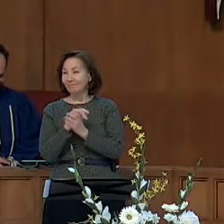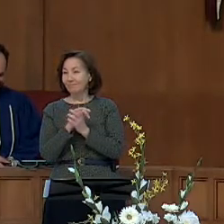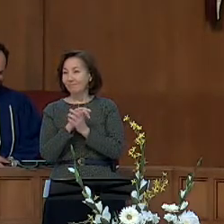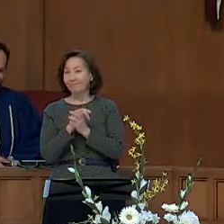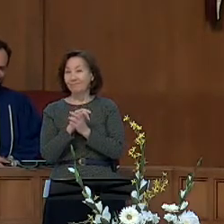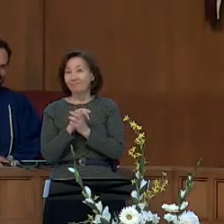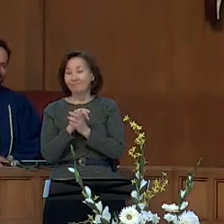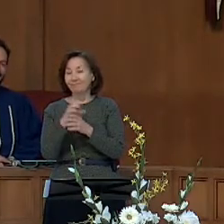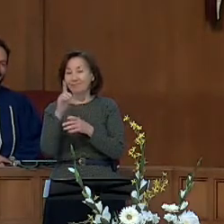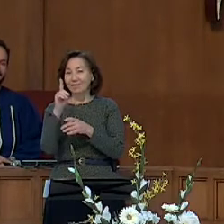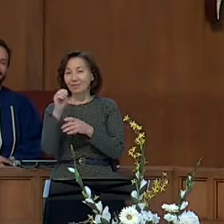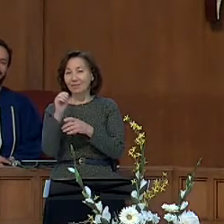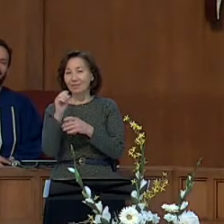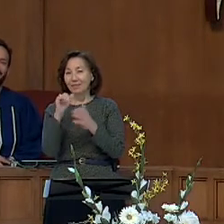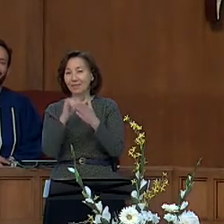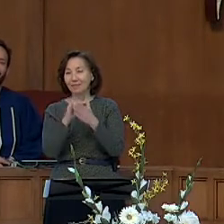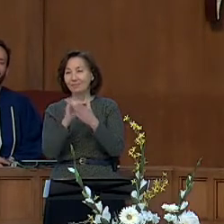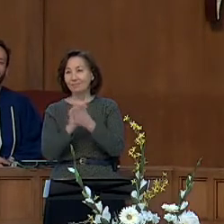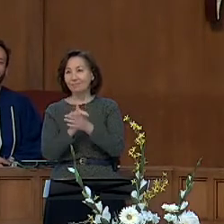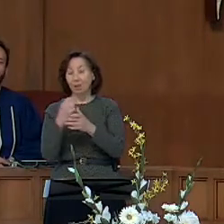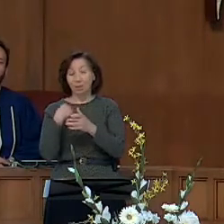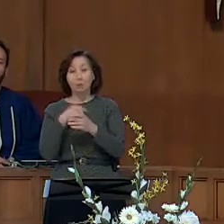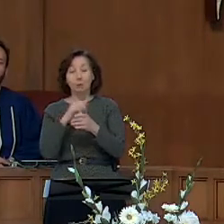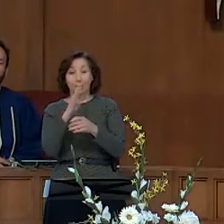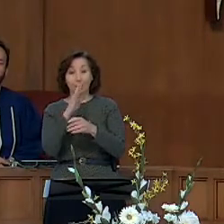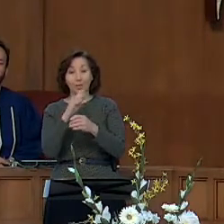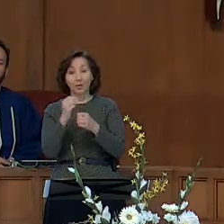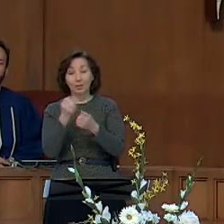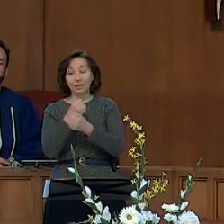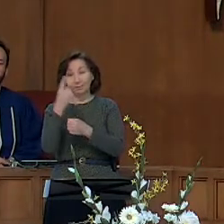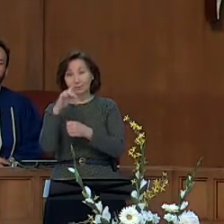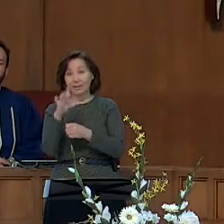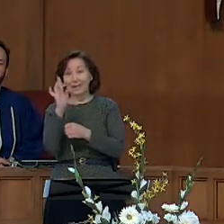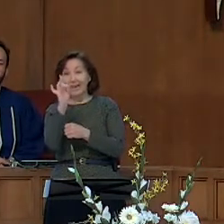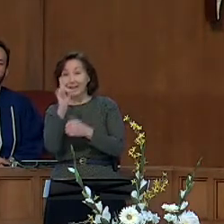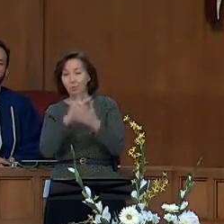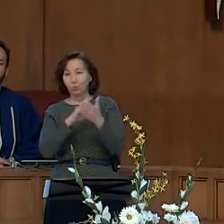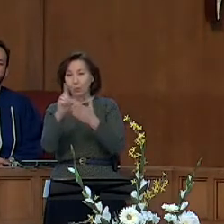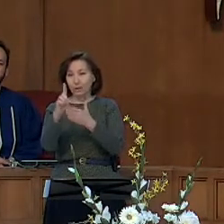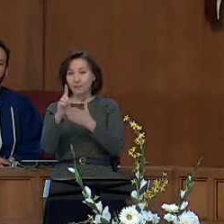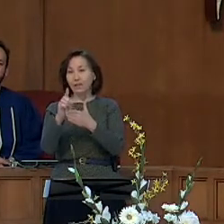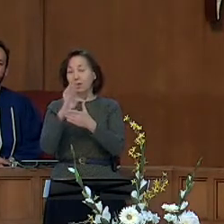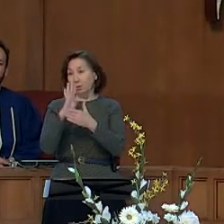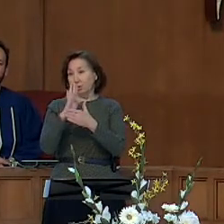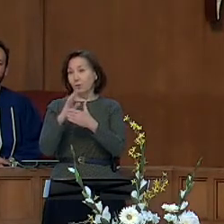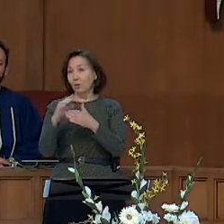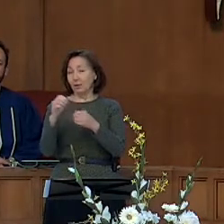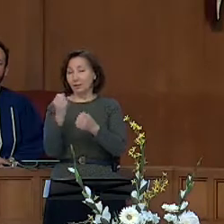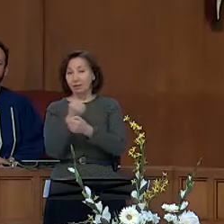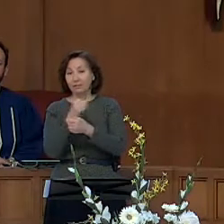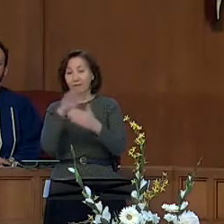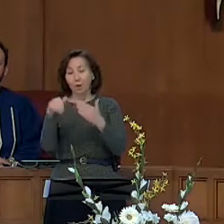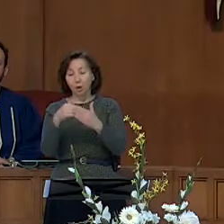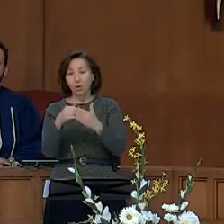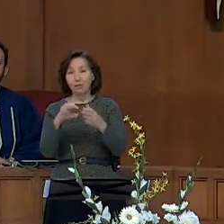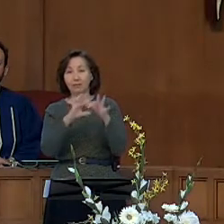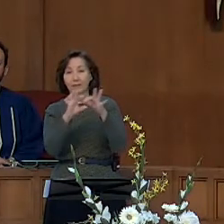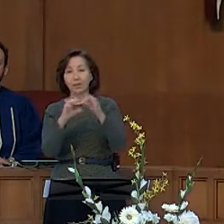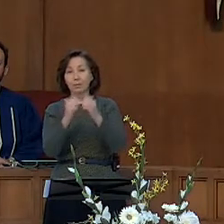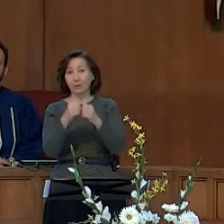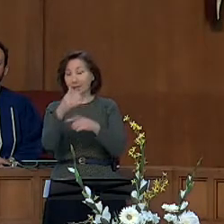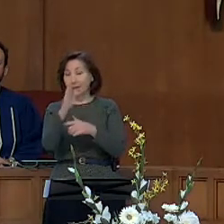You ever do that? Well, we're going to talk love. For 8 weeks, I'm asking us to talk love. Love in all our relationships. Our relationship with